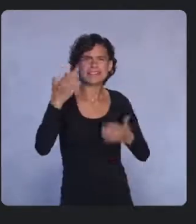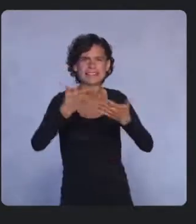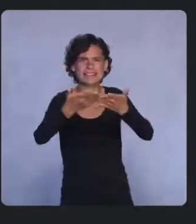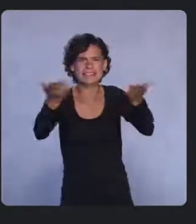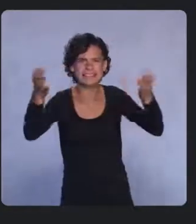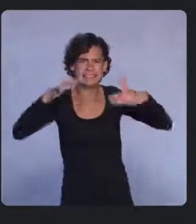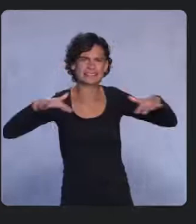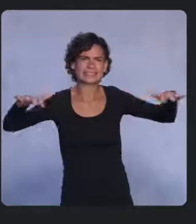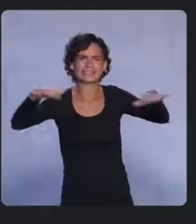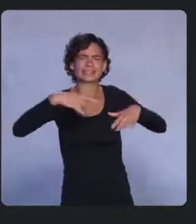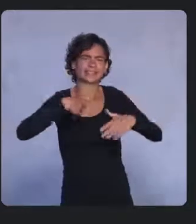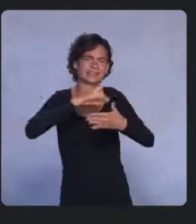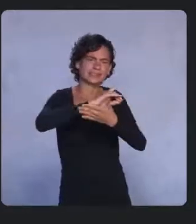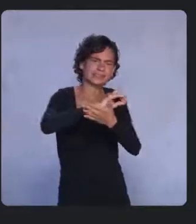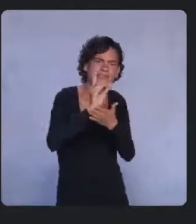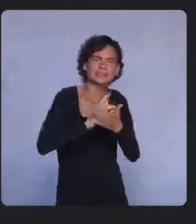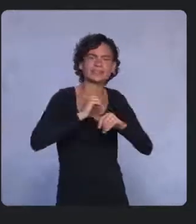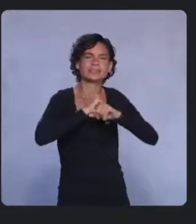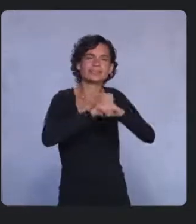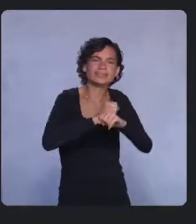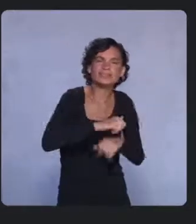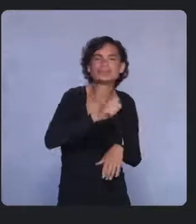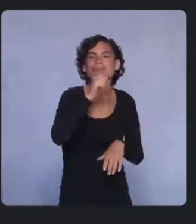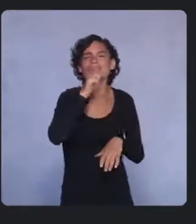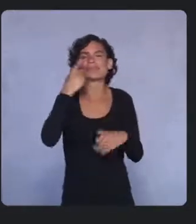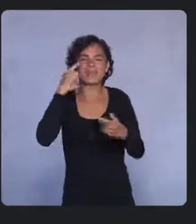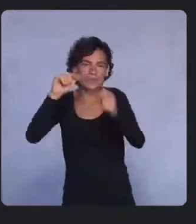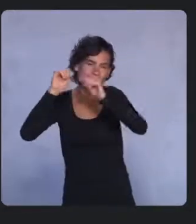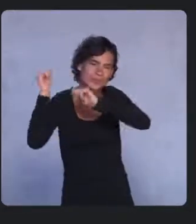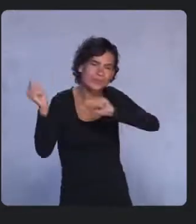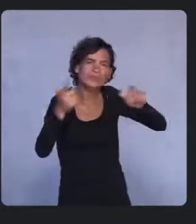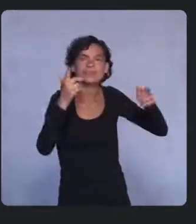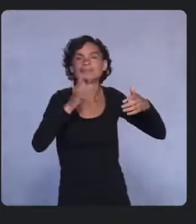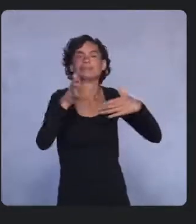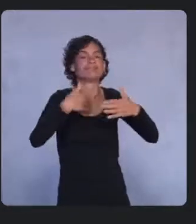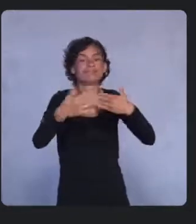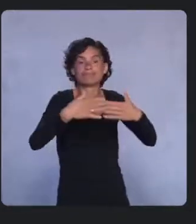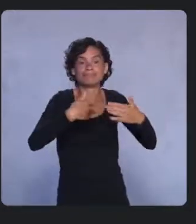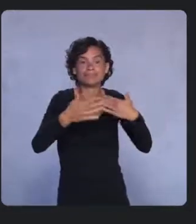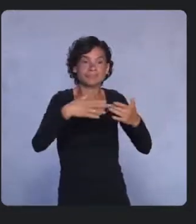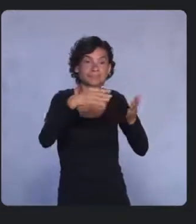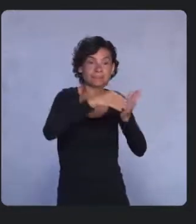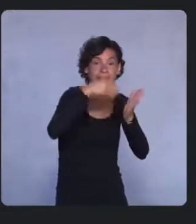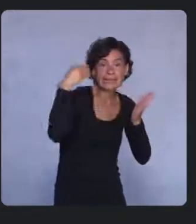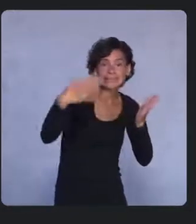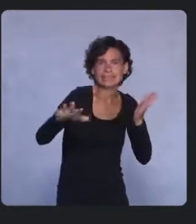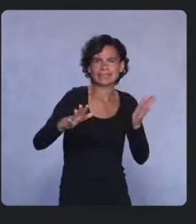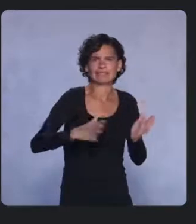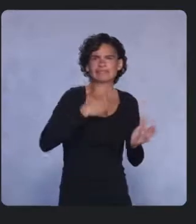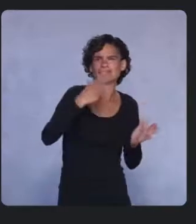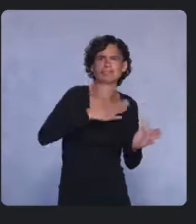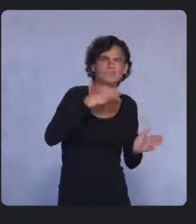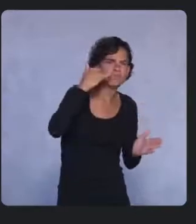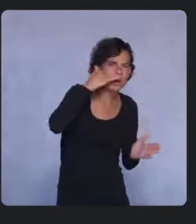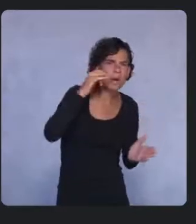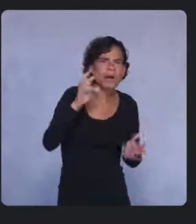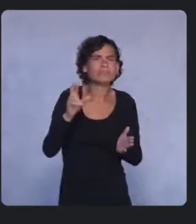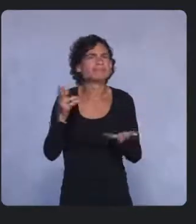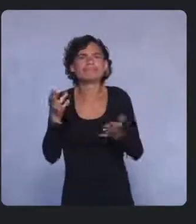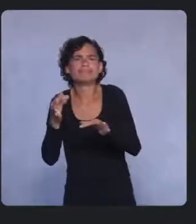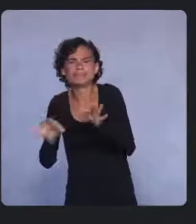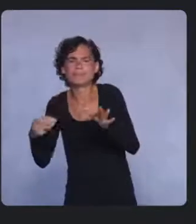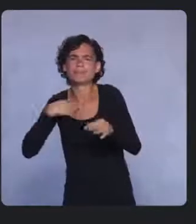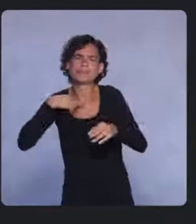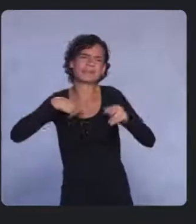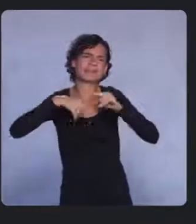security and privacy for everyone, no matter how expensive their device is. We've built game-changing capabilities